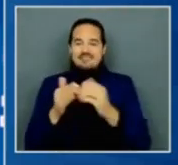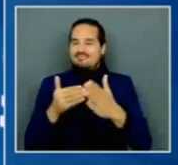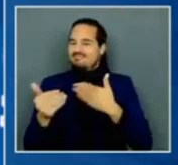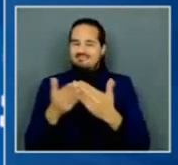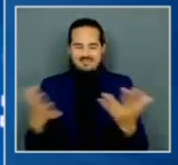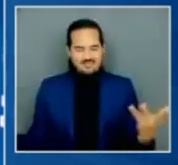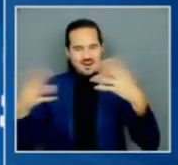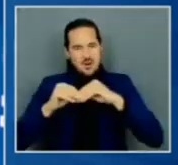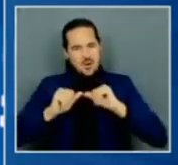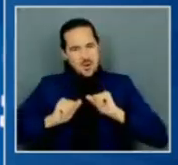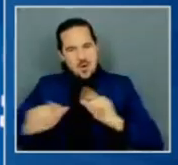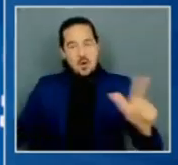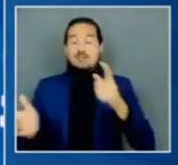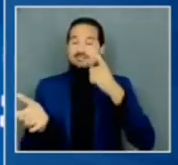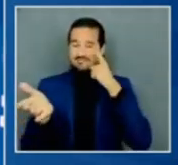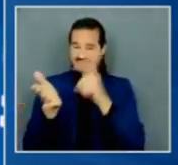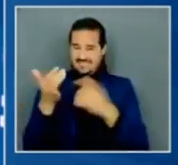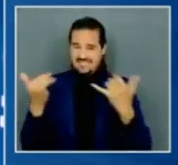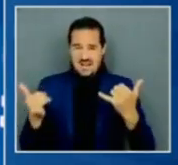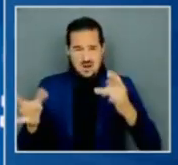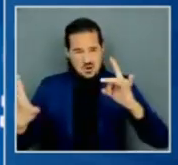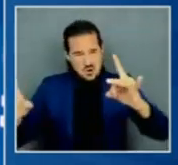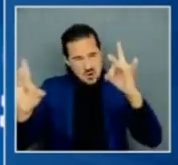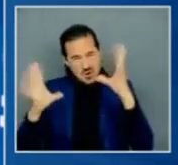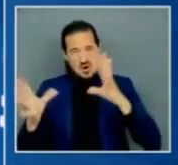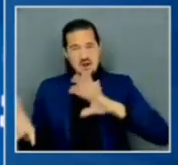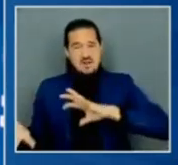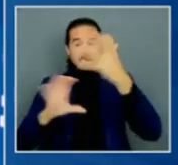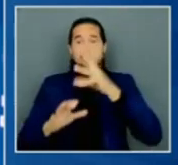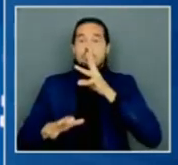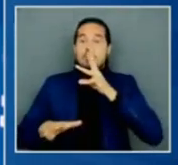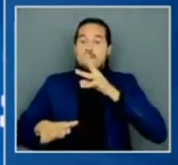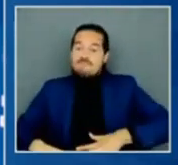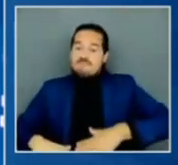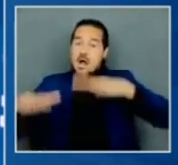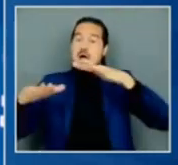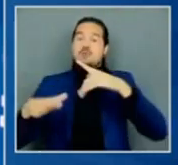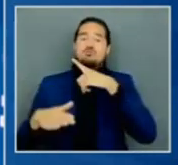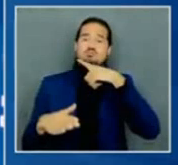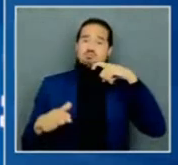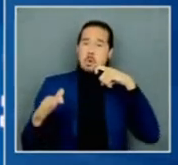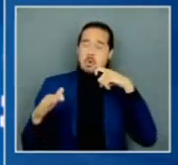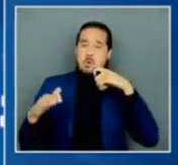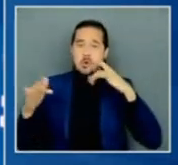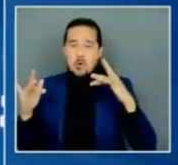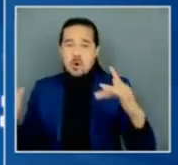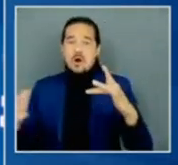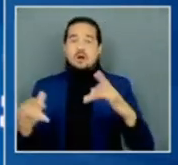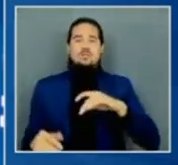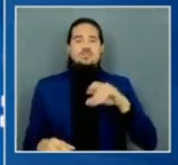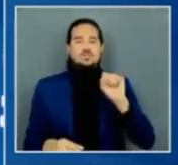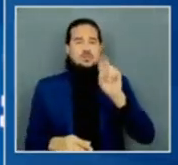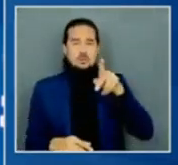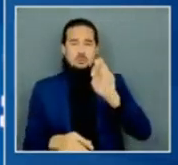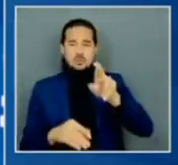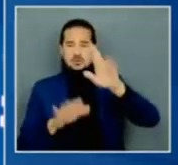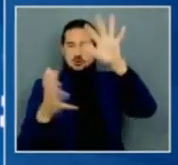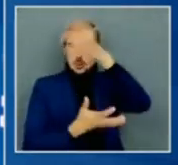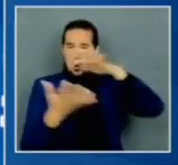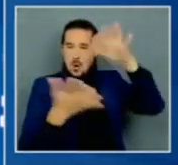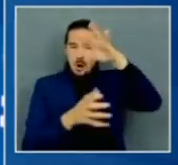more climate-resilient communities to deal with the more extreme floods, droughts, and superstorms. Just look around the country today. What are we faced